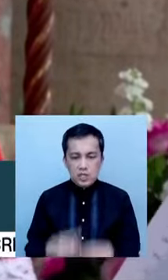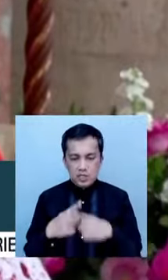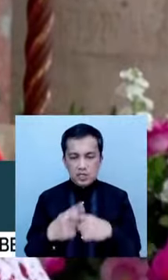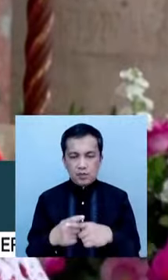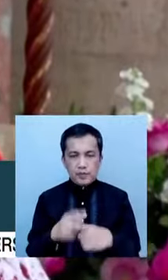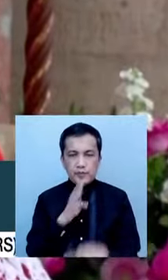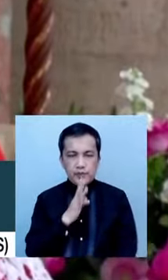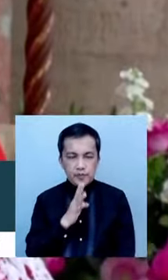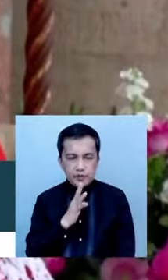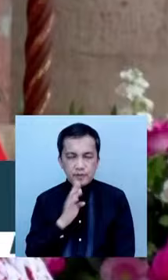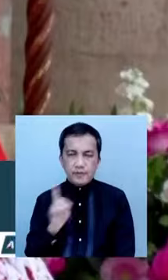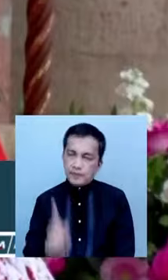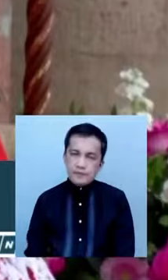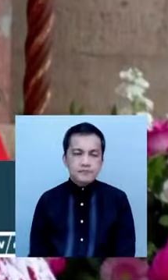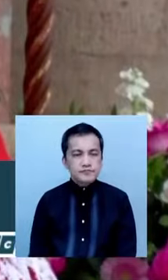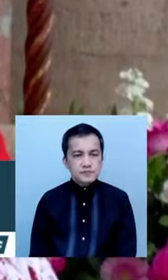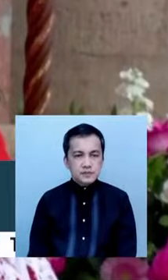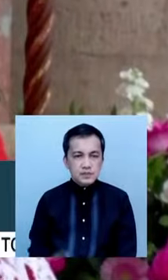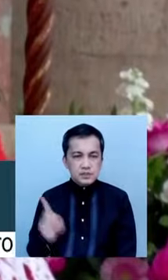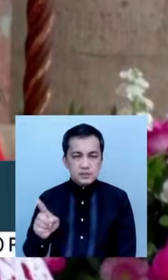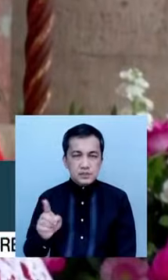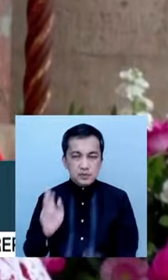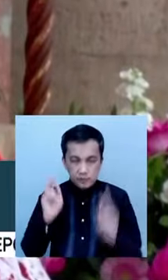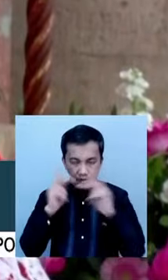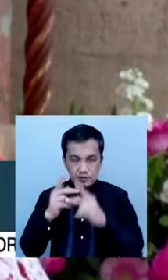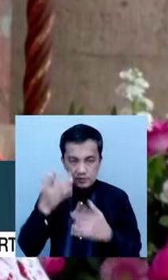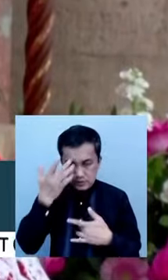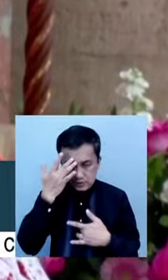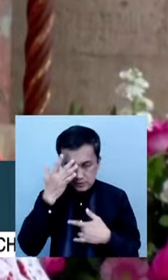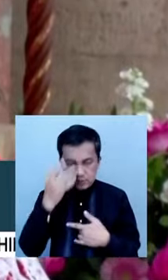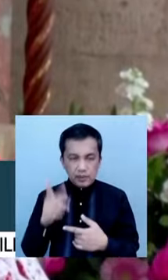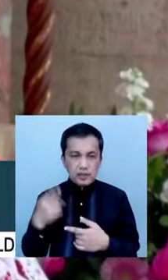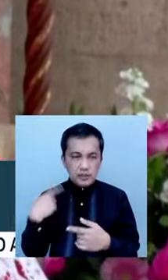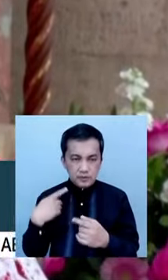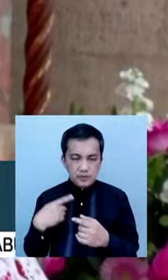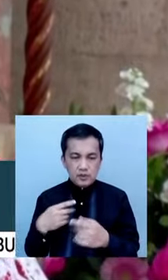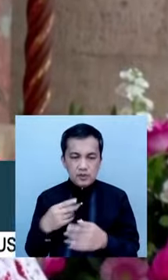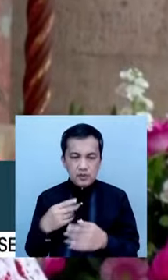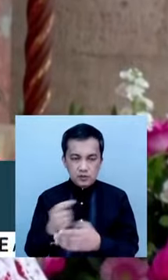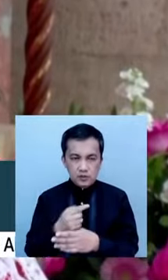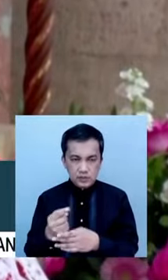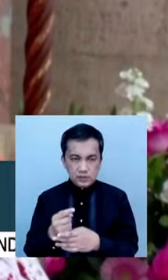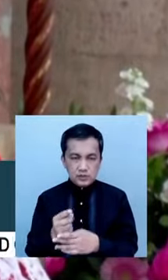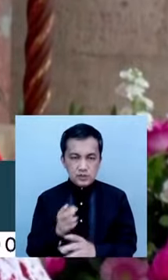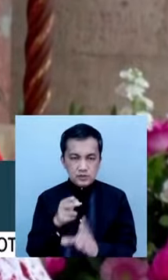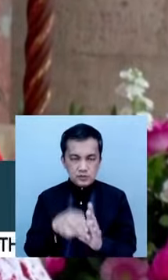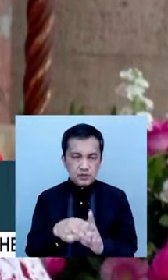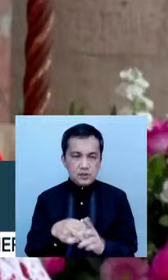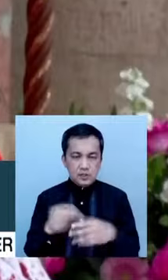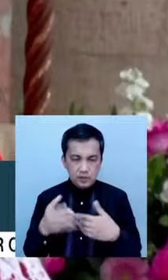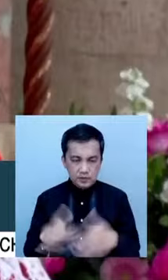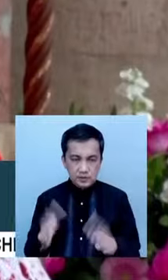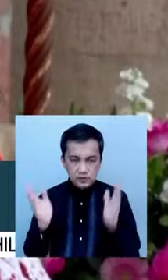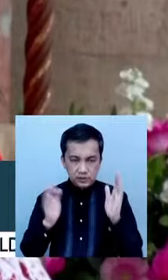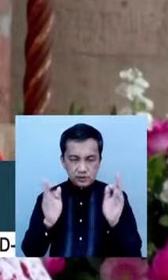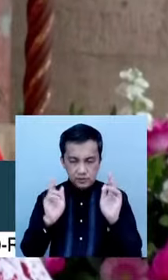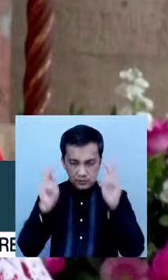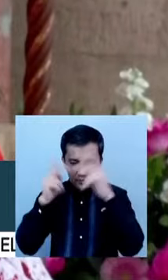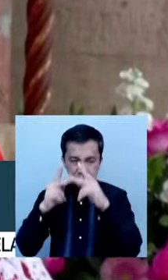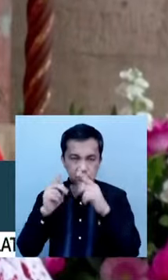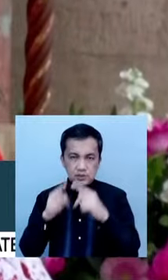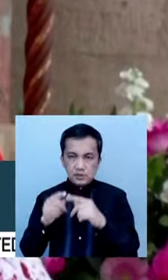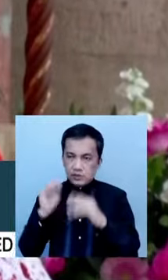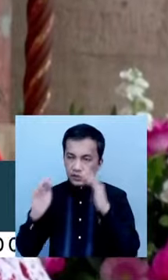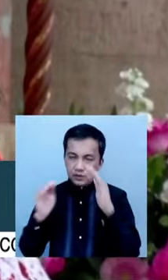The Pope has been in poor health in recent weeks, but took part in some Holy Week events. After the service, the Pontiff also took time to greet the